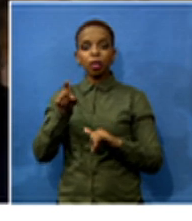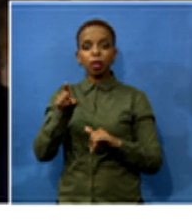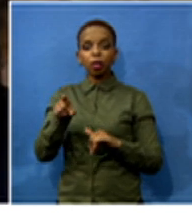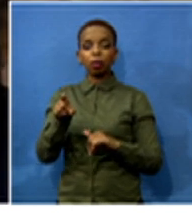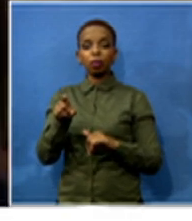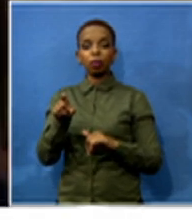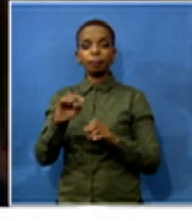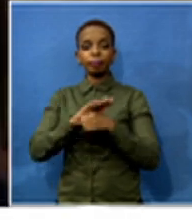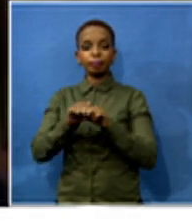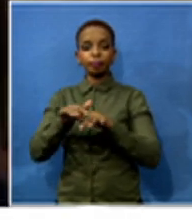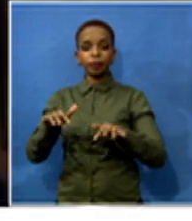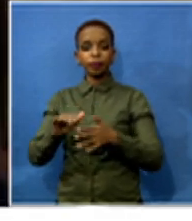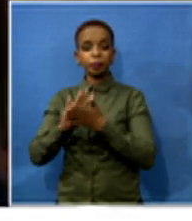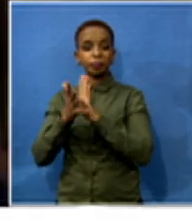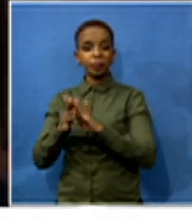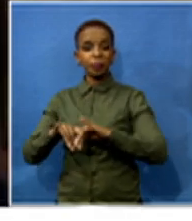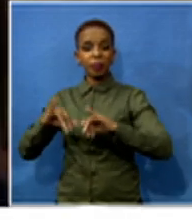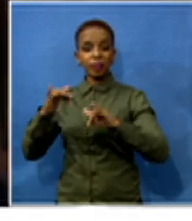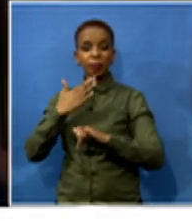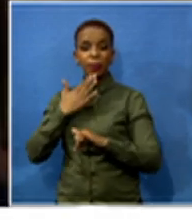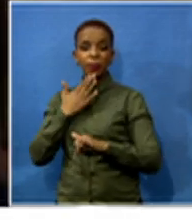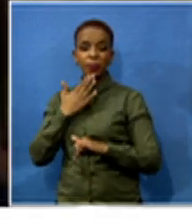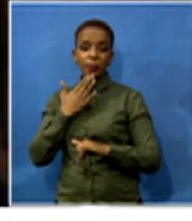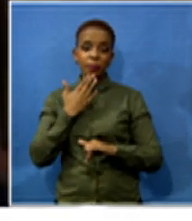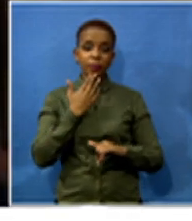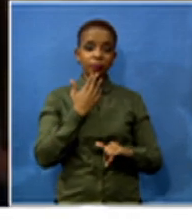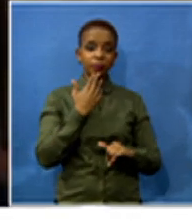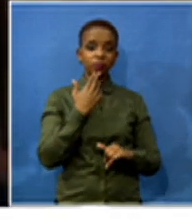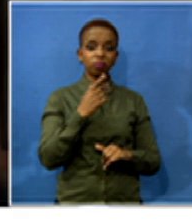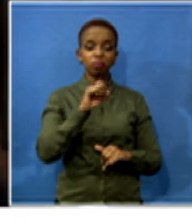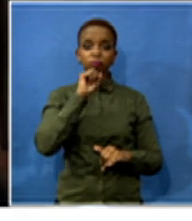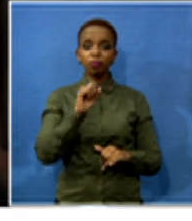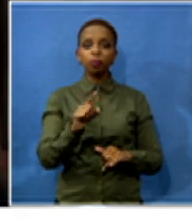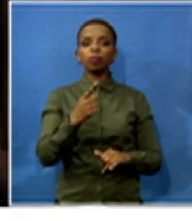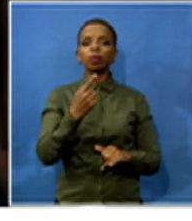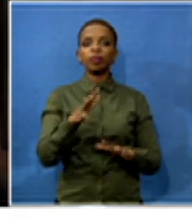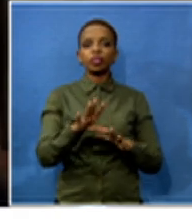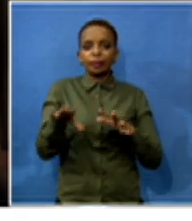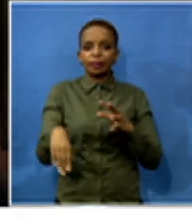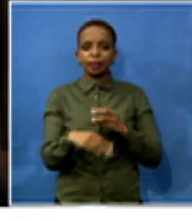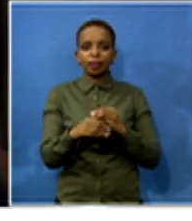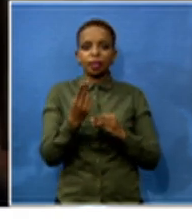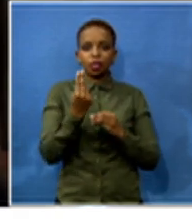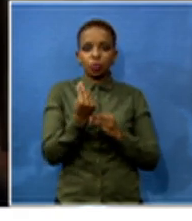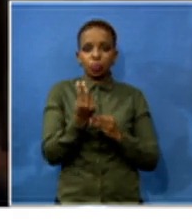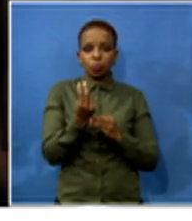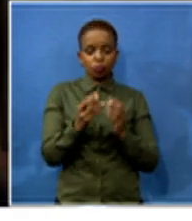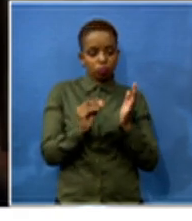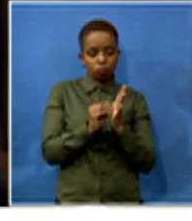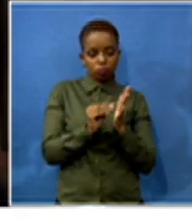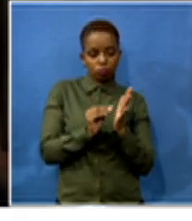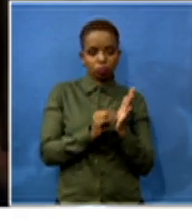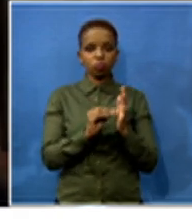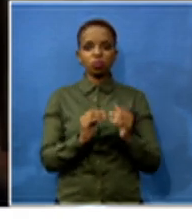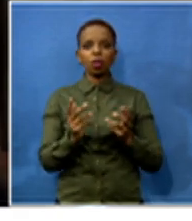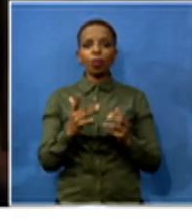I mean, that is why we have added the 2 new nodes in metropolitan areas, because up to